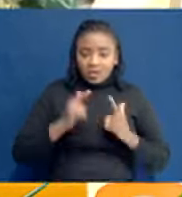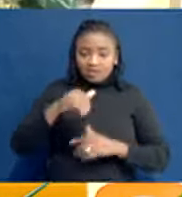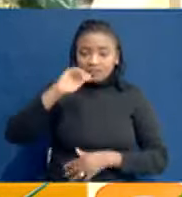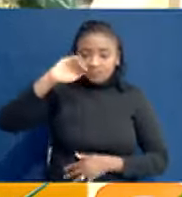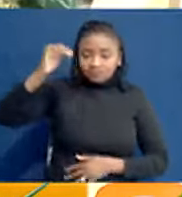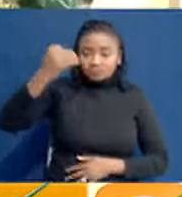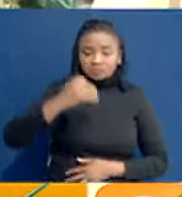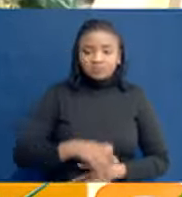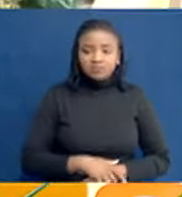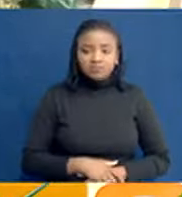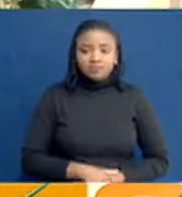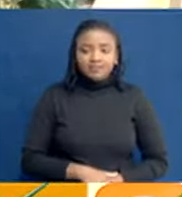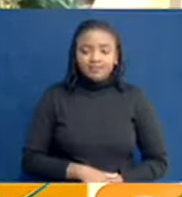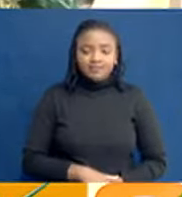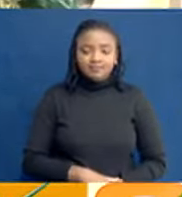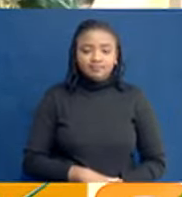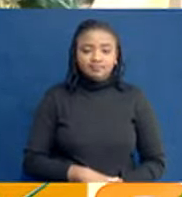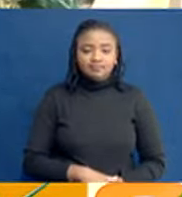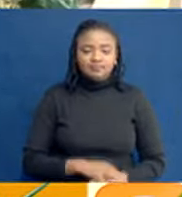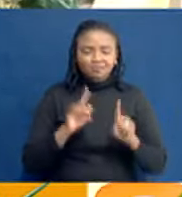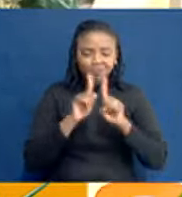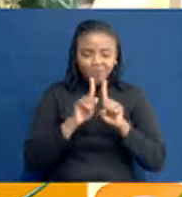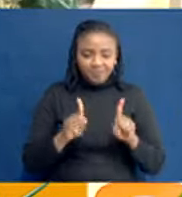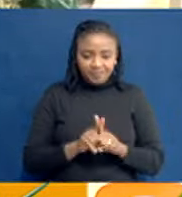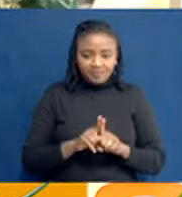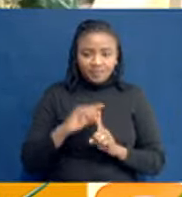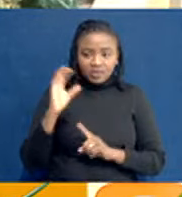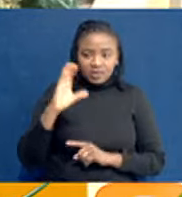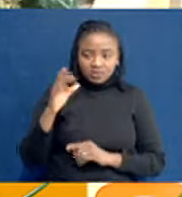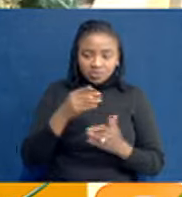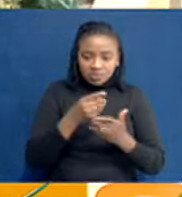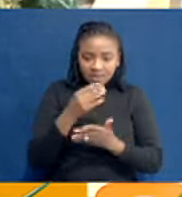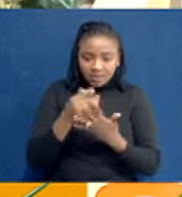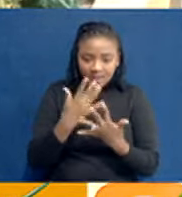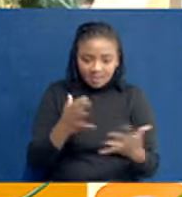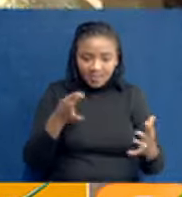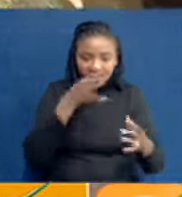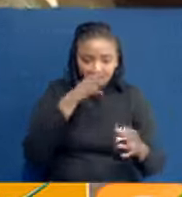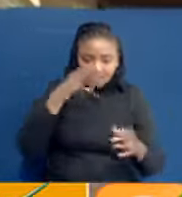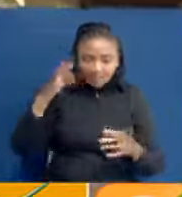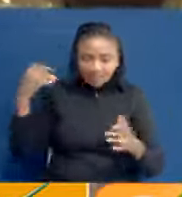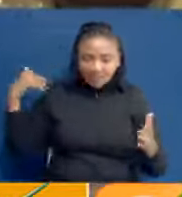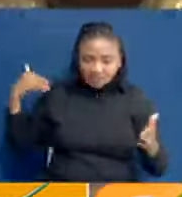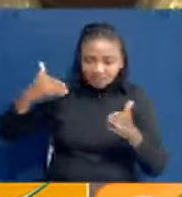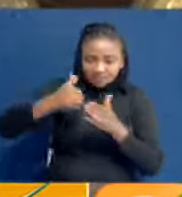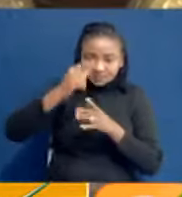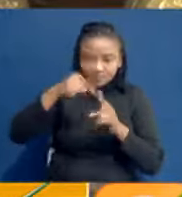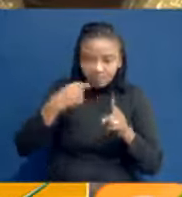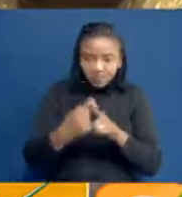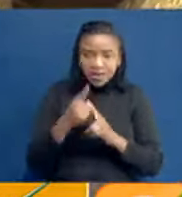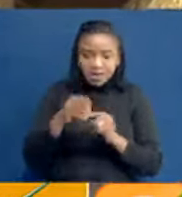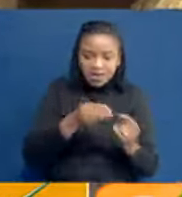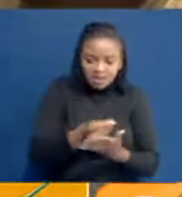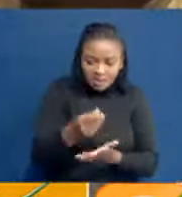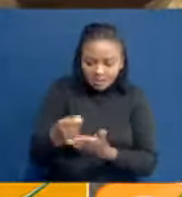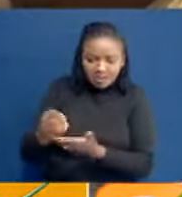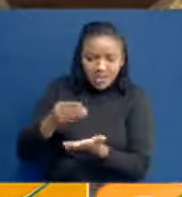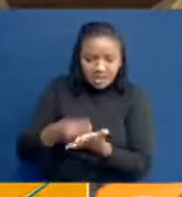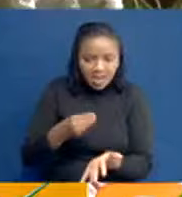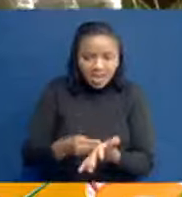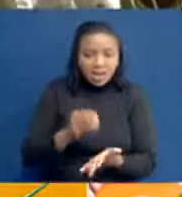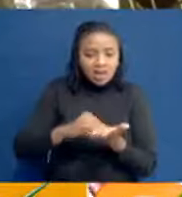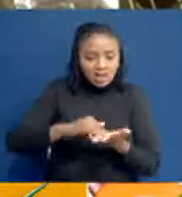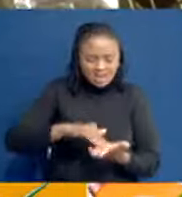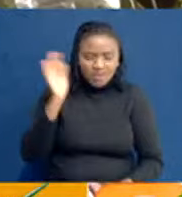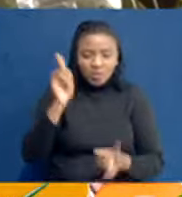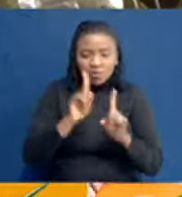high. And consumer buying fresh produce over the last year has had to pay more for the products in their food basket,